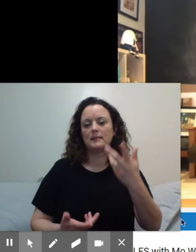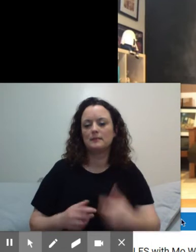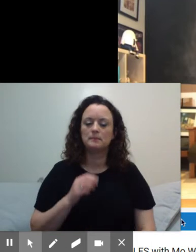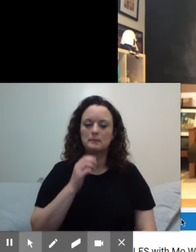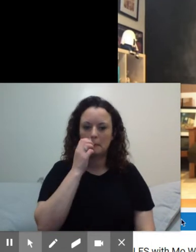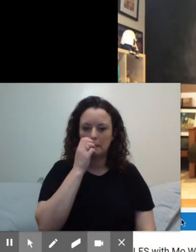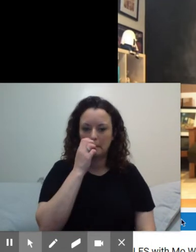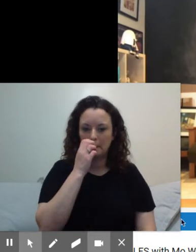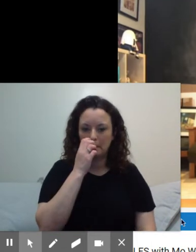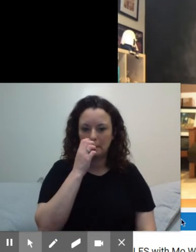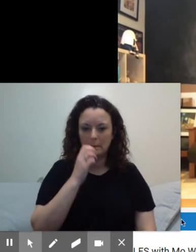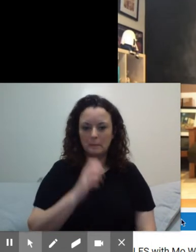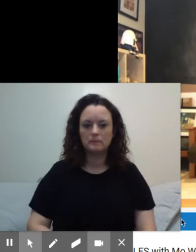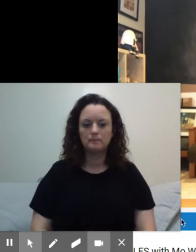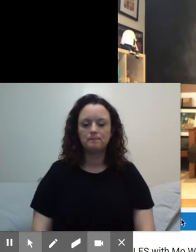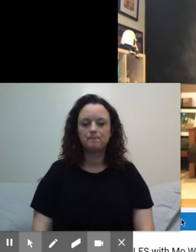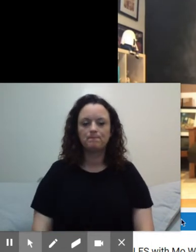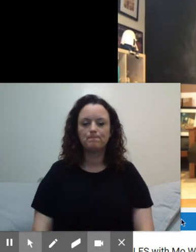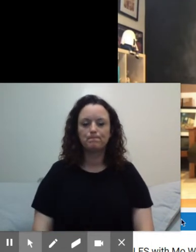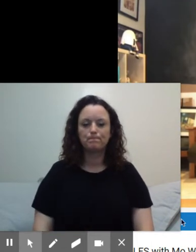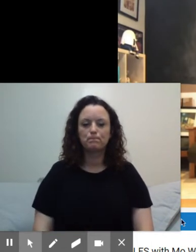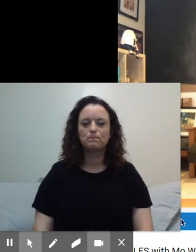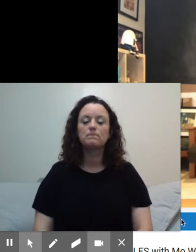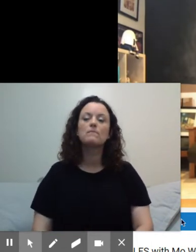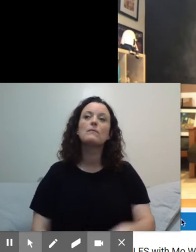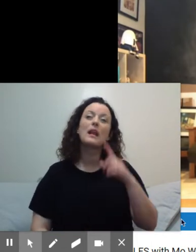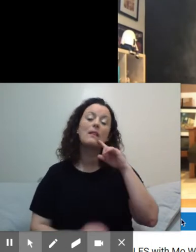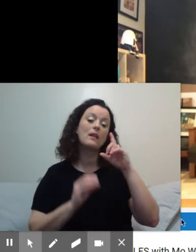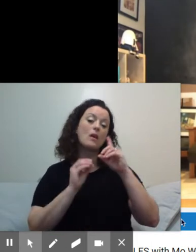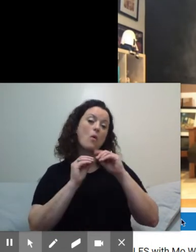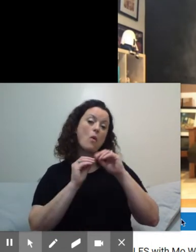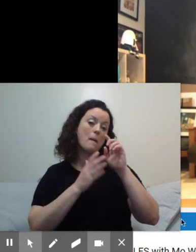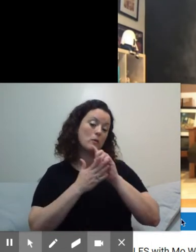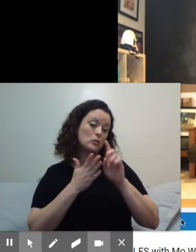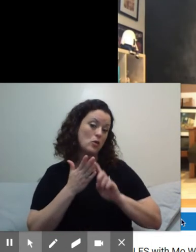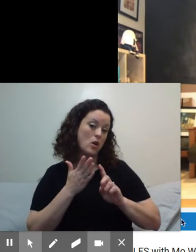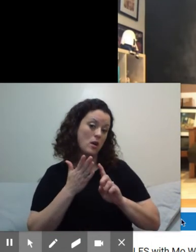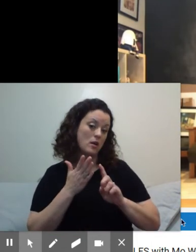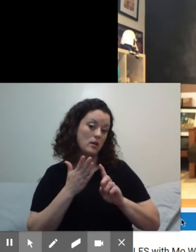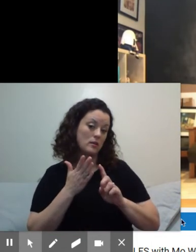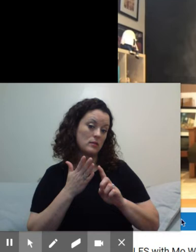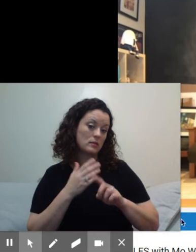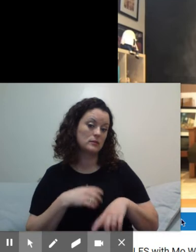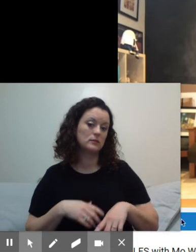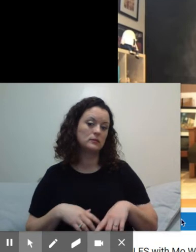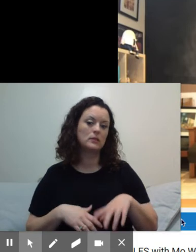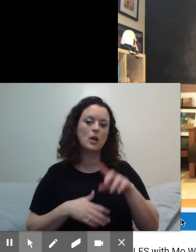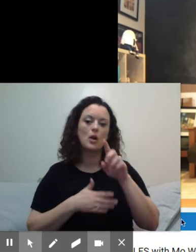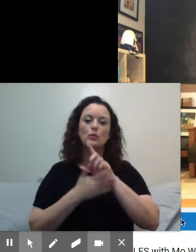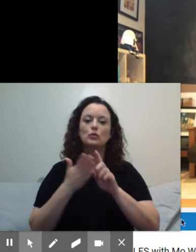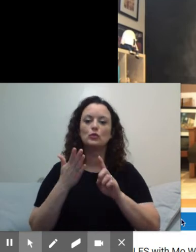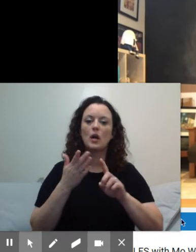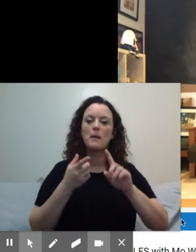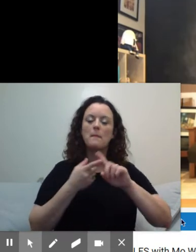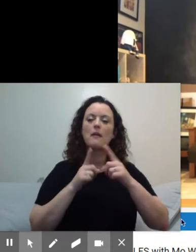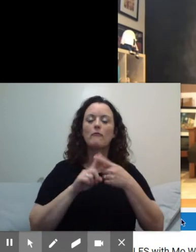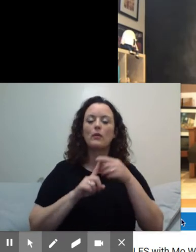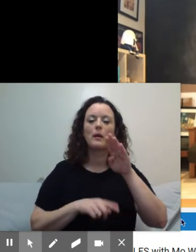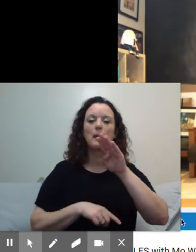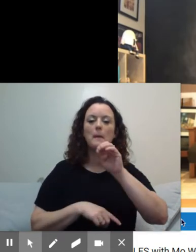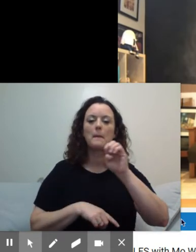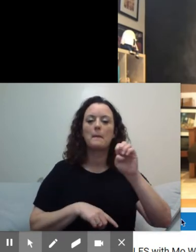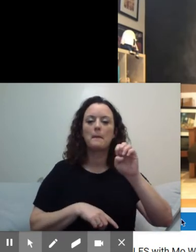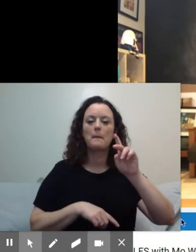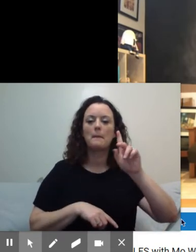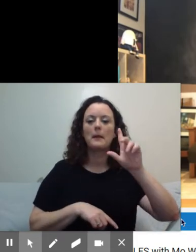Now, I think I'll do one more drawing, and I'll draw my friend Beagle.